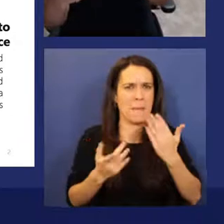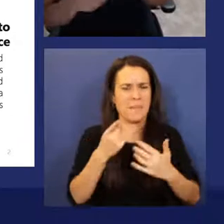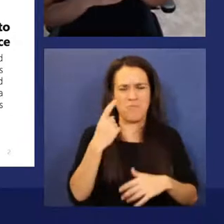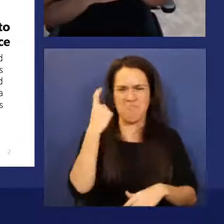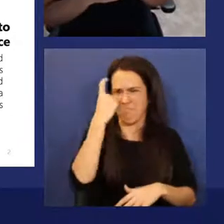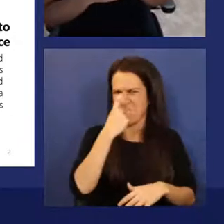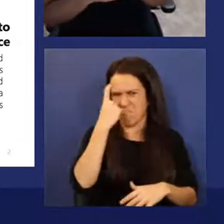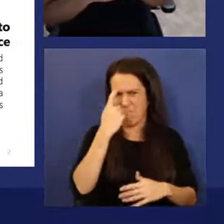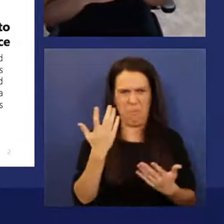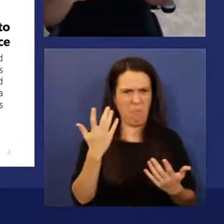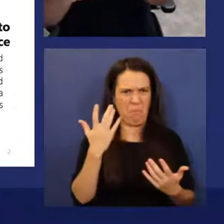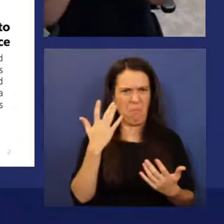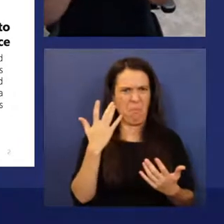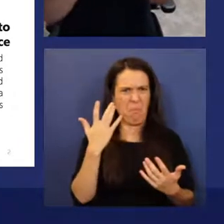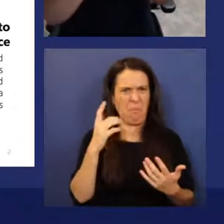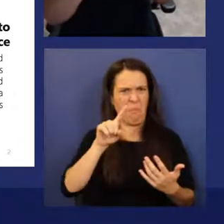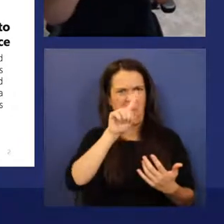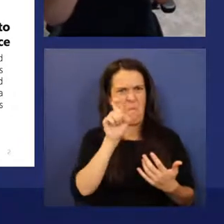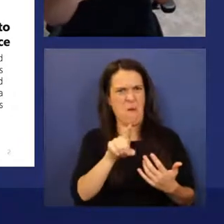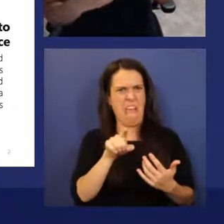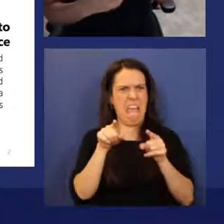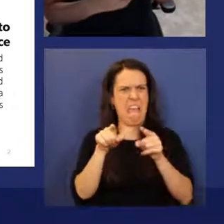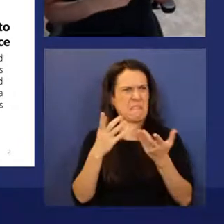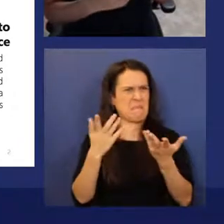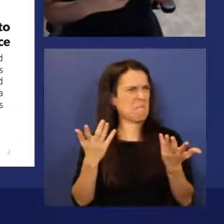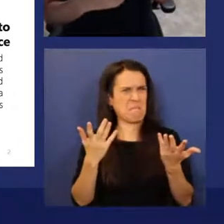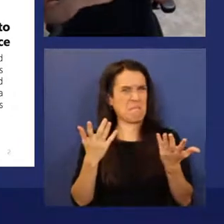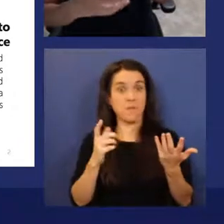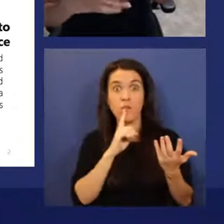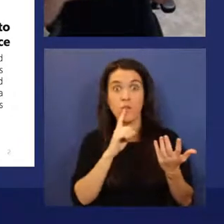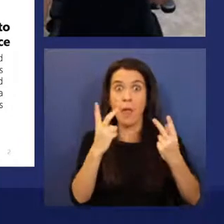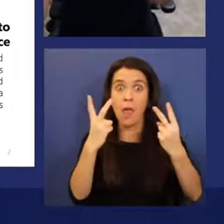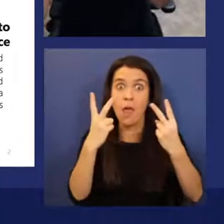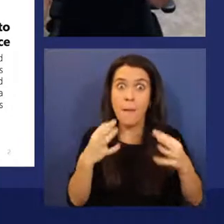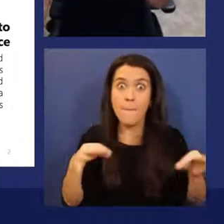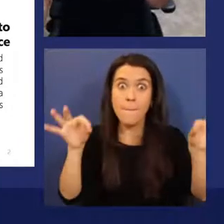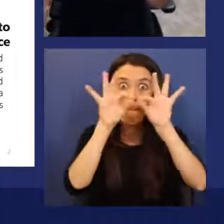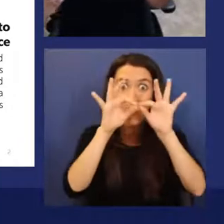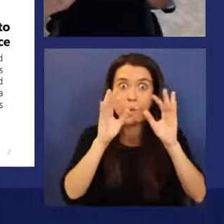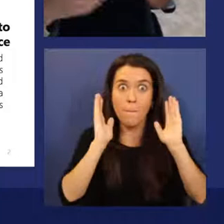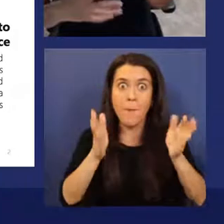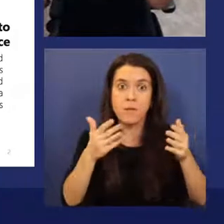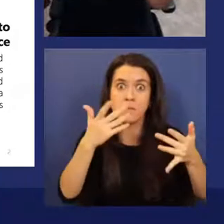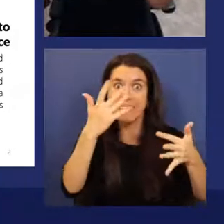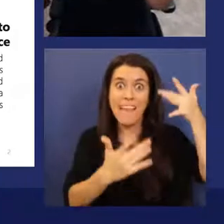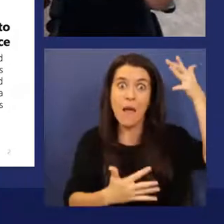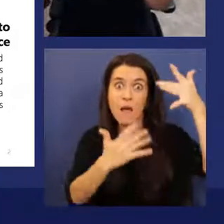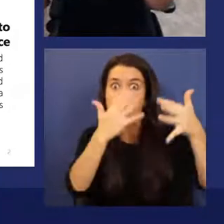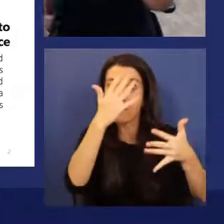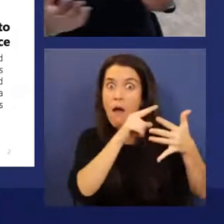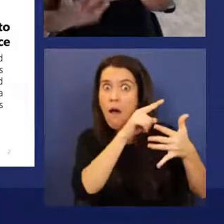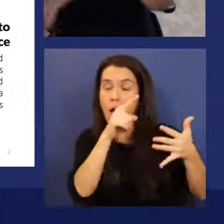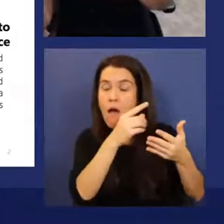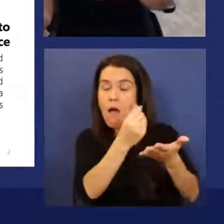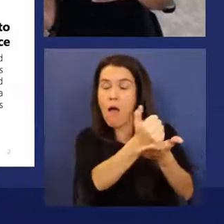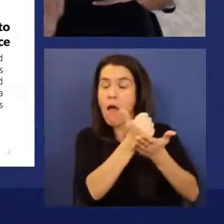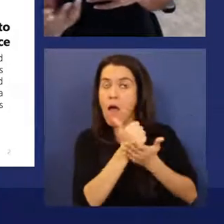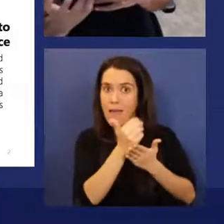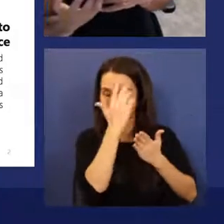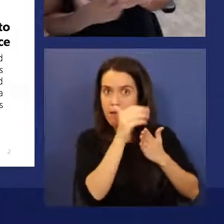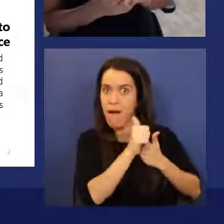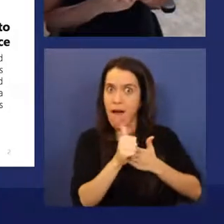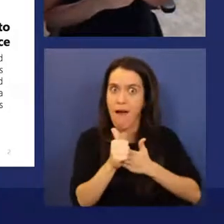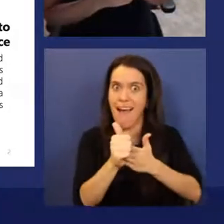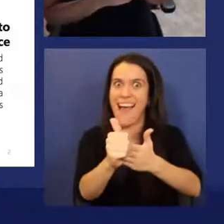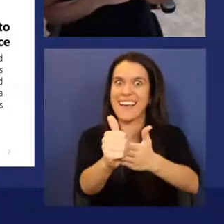This becomes very important because you need to have the data for you to make the right decisions, for you to predict